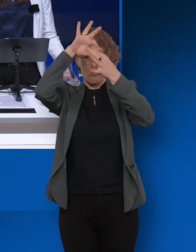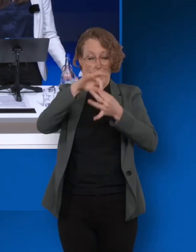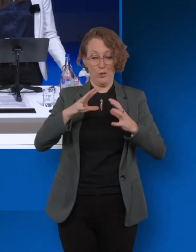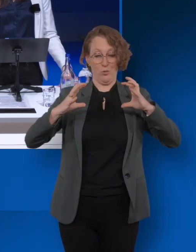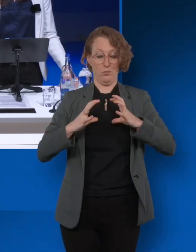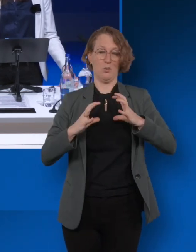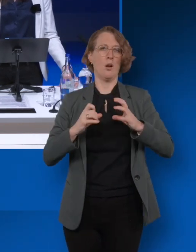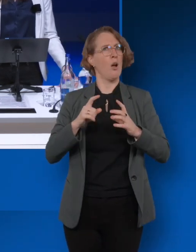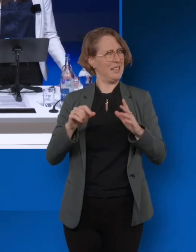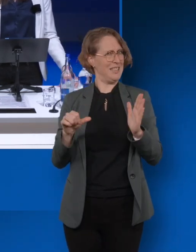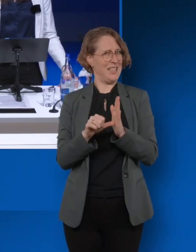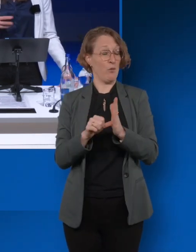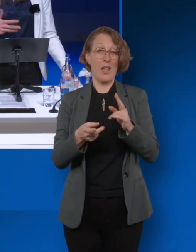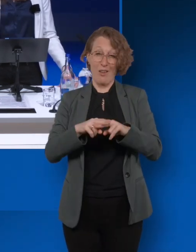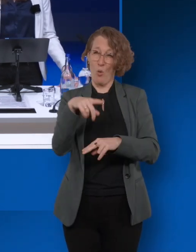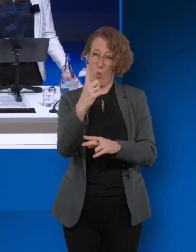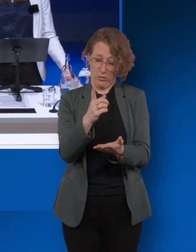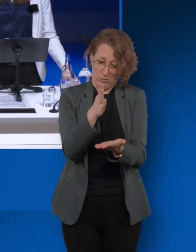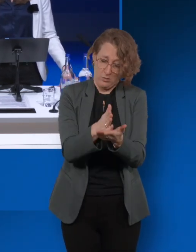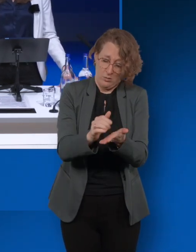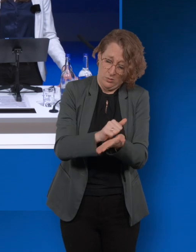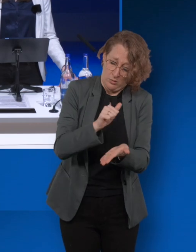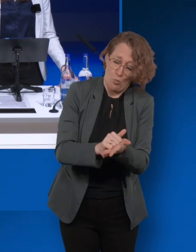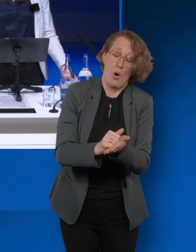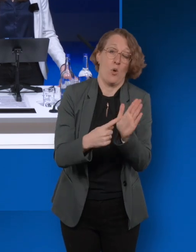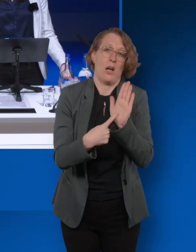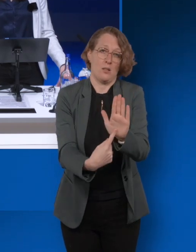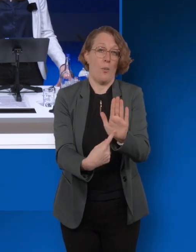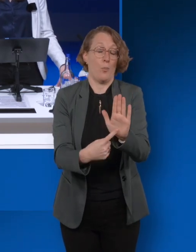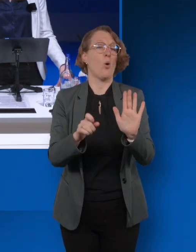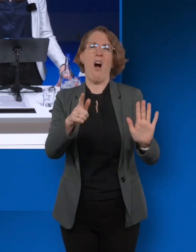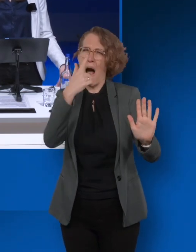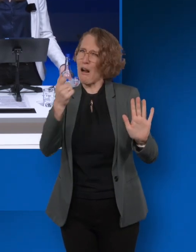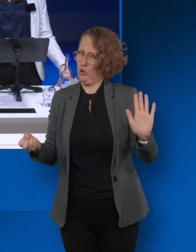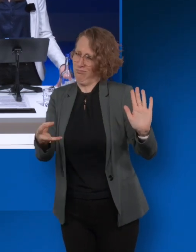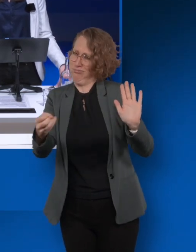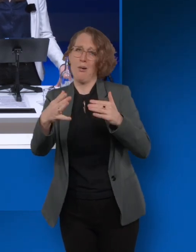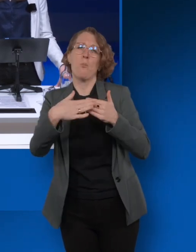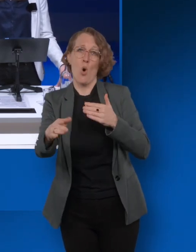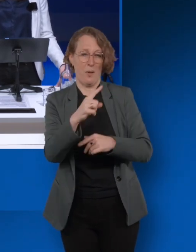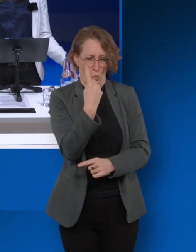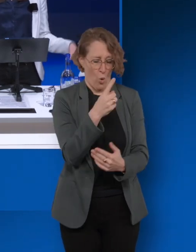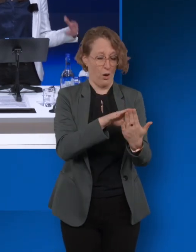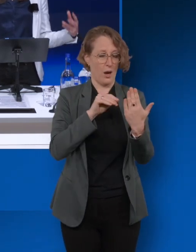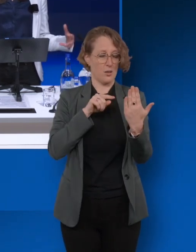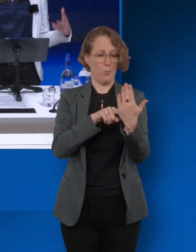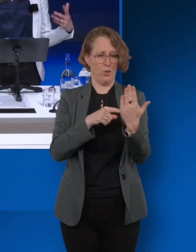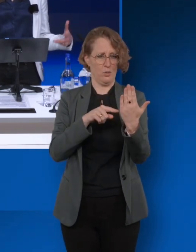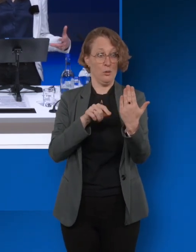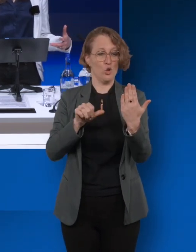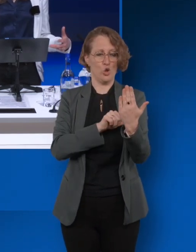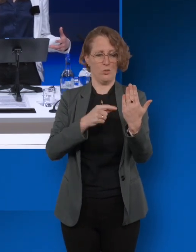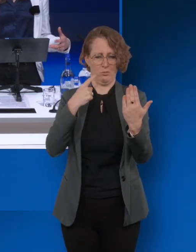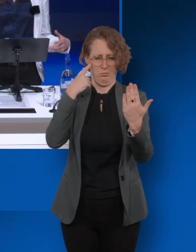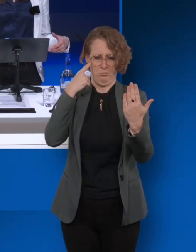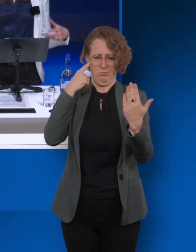And even one genuine example of one of these, and there are other clinical instances I could tell you about, it gives us pause for